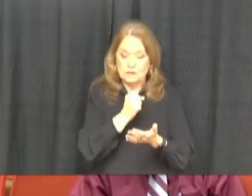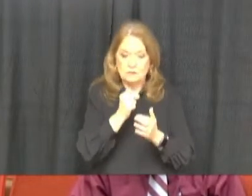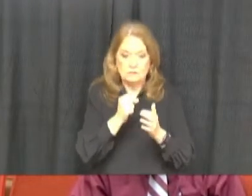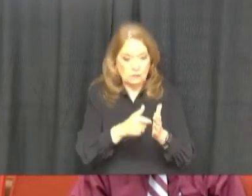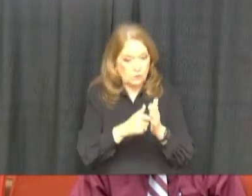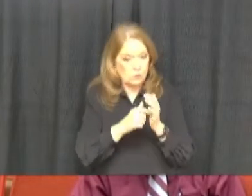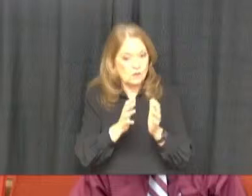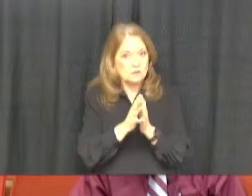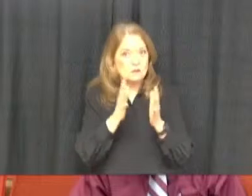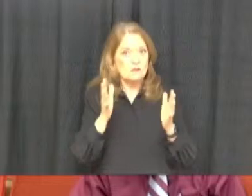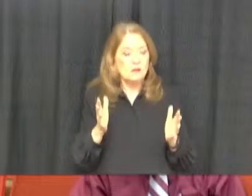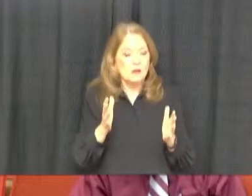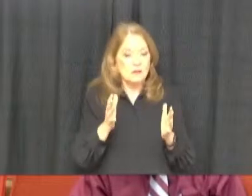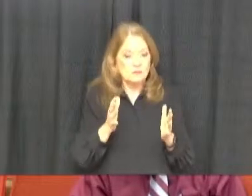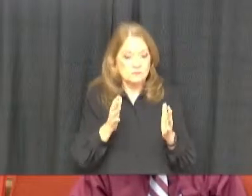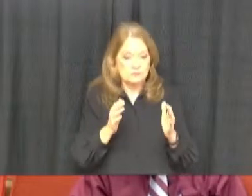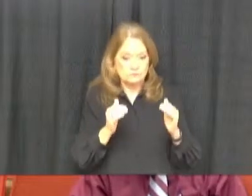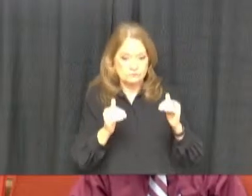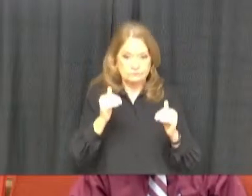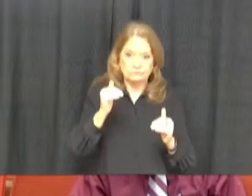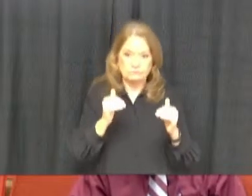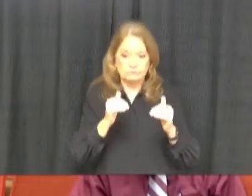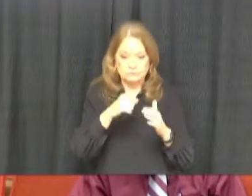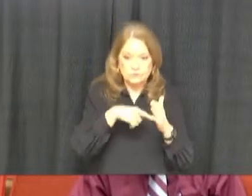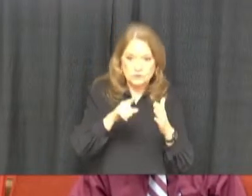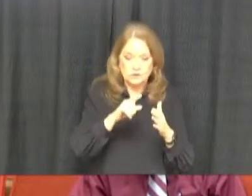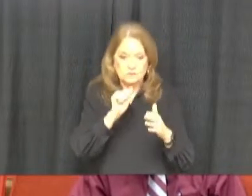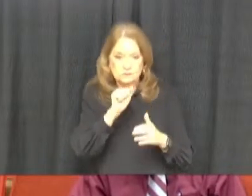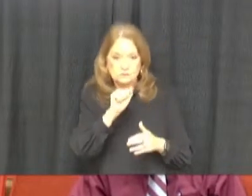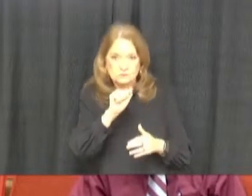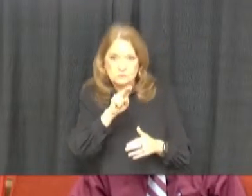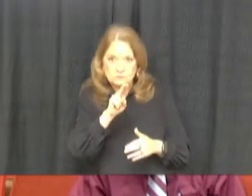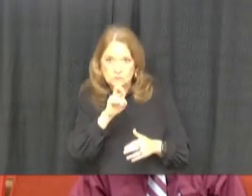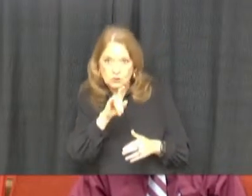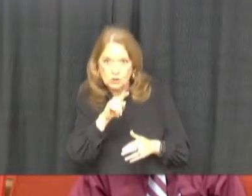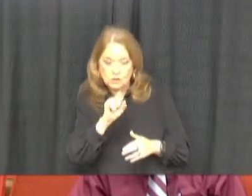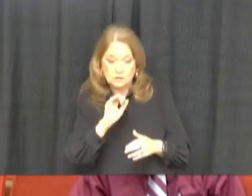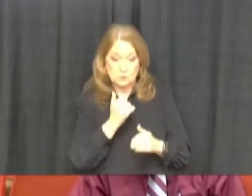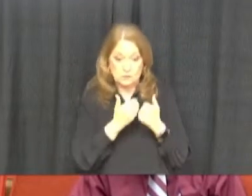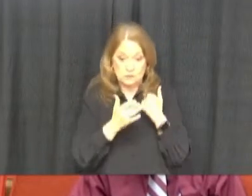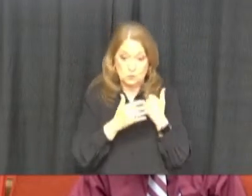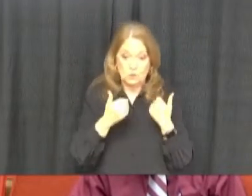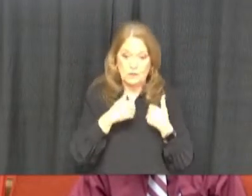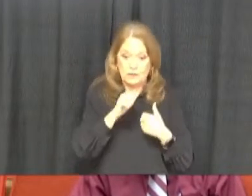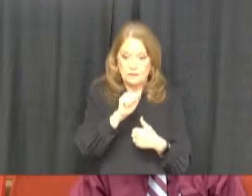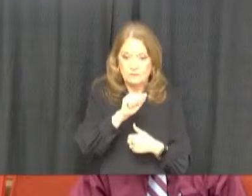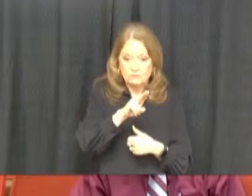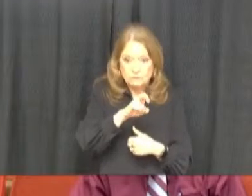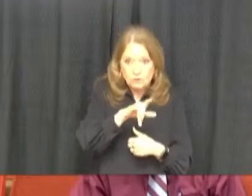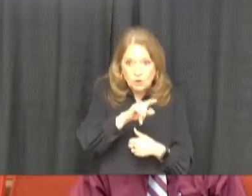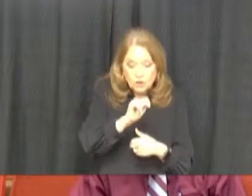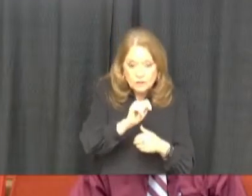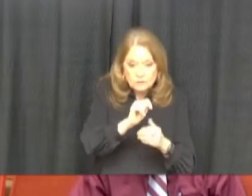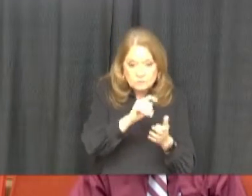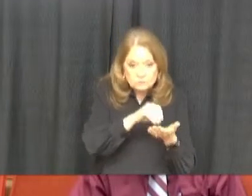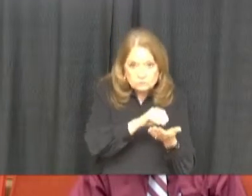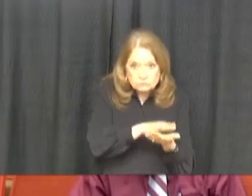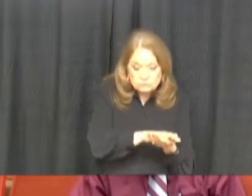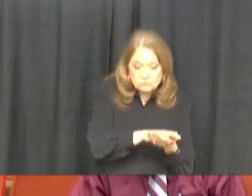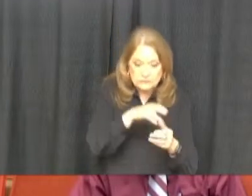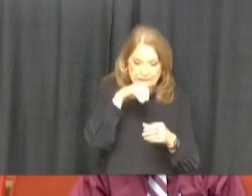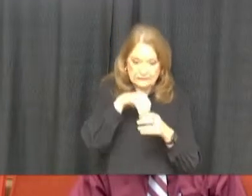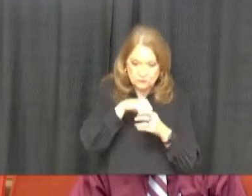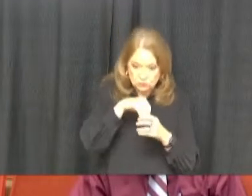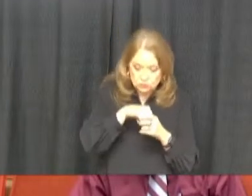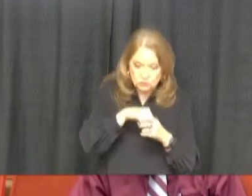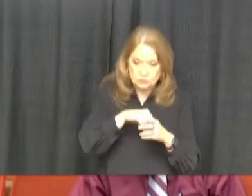of checks and balances and audits. And with our technology, we have audit trails, we have